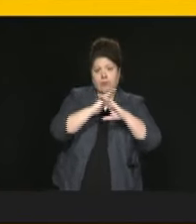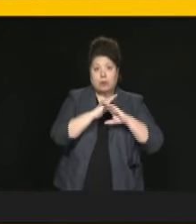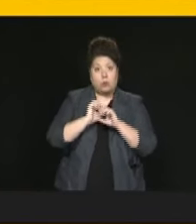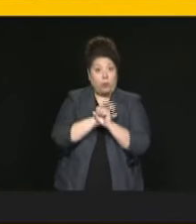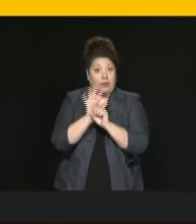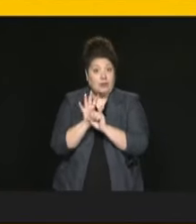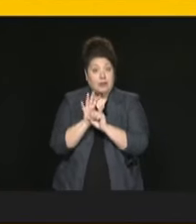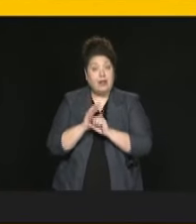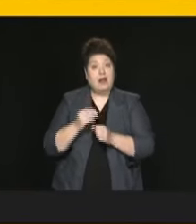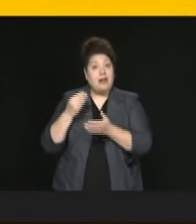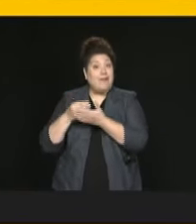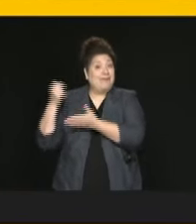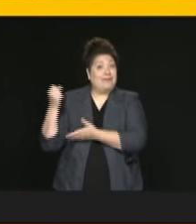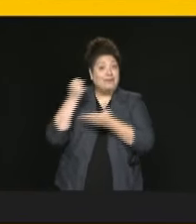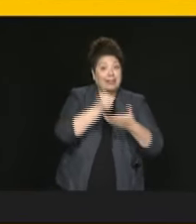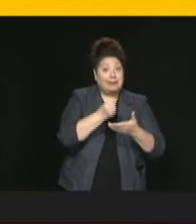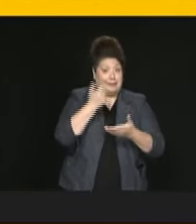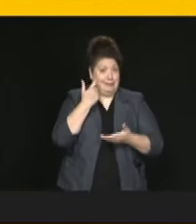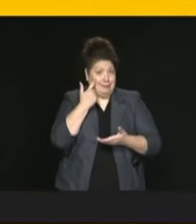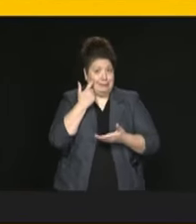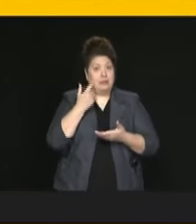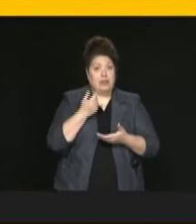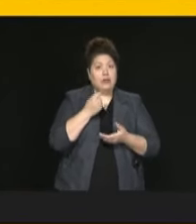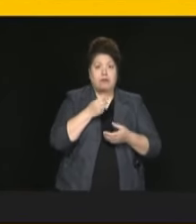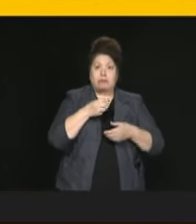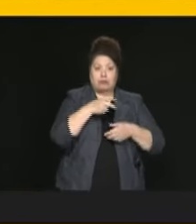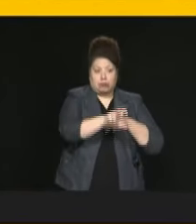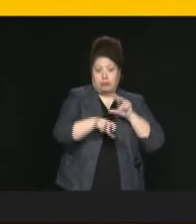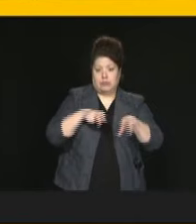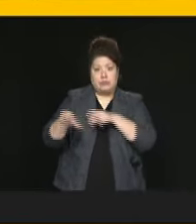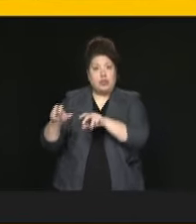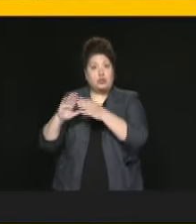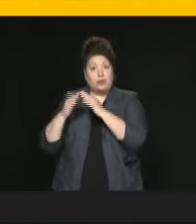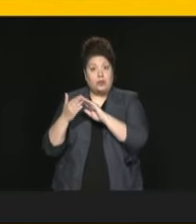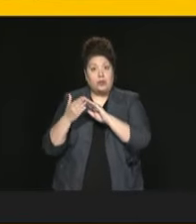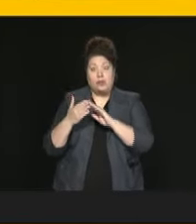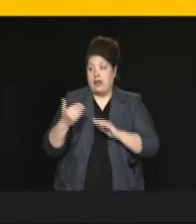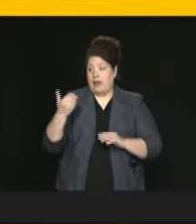to communities, $15 million were also attributed